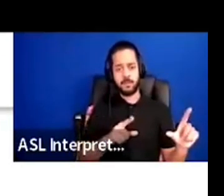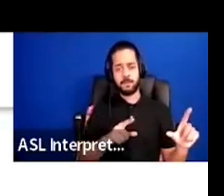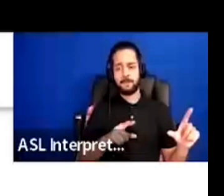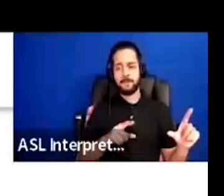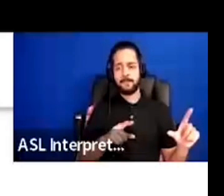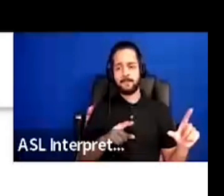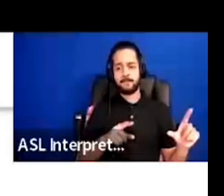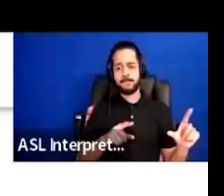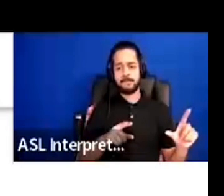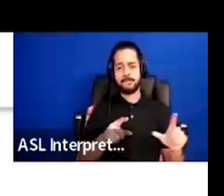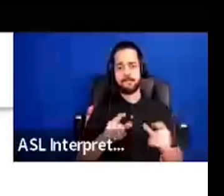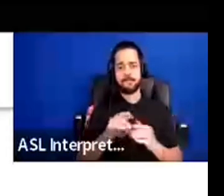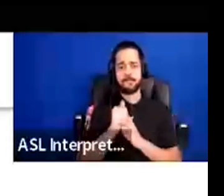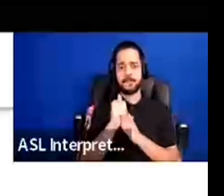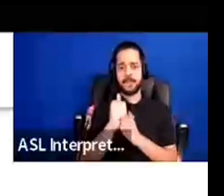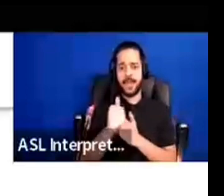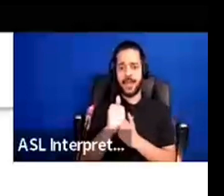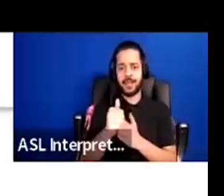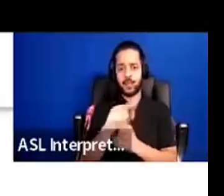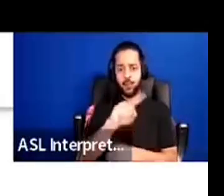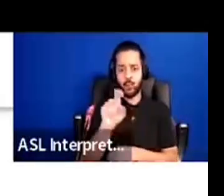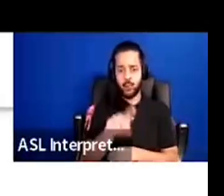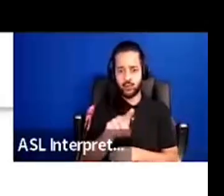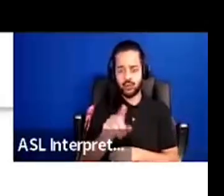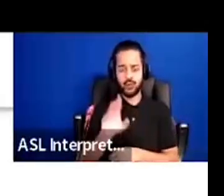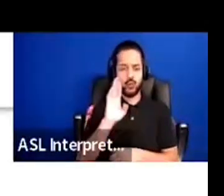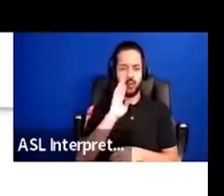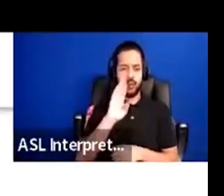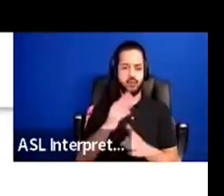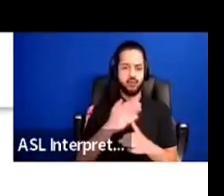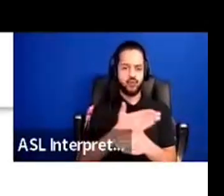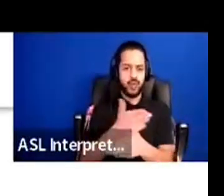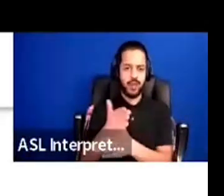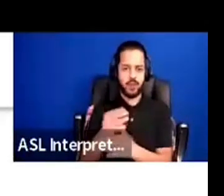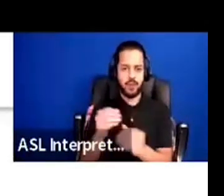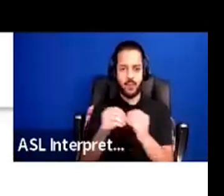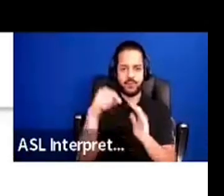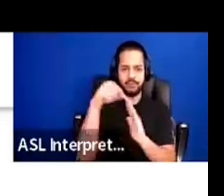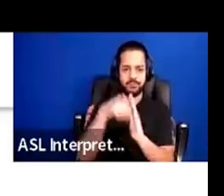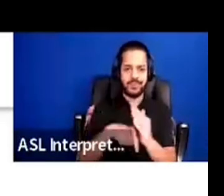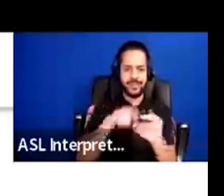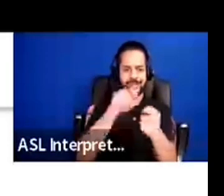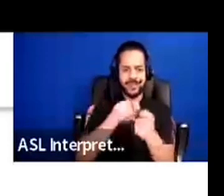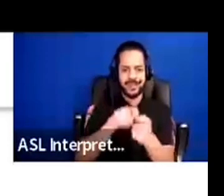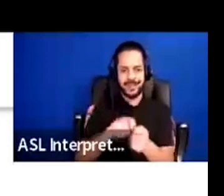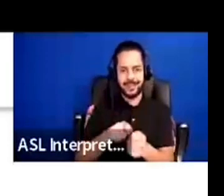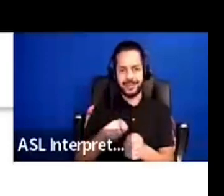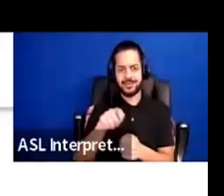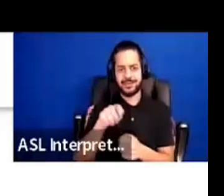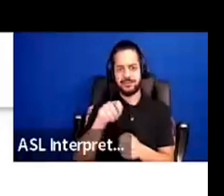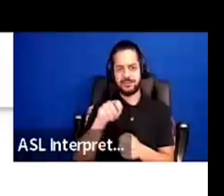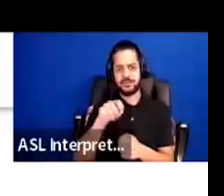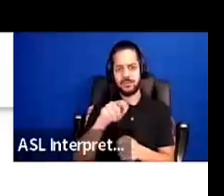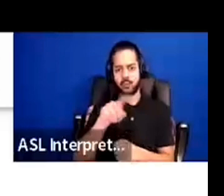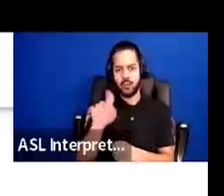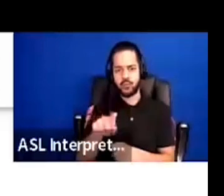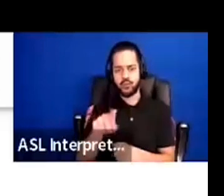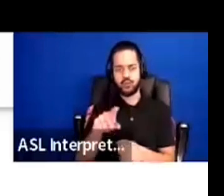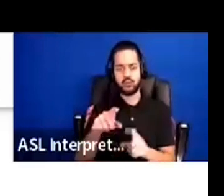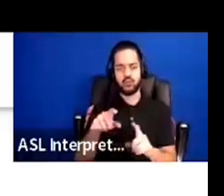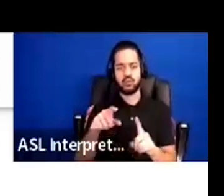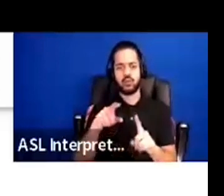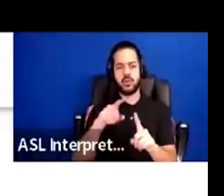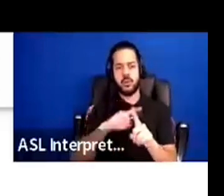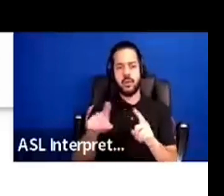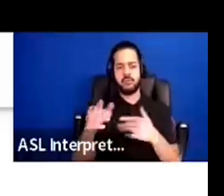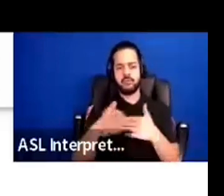The guiding question that we shared and these more detailed discussion questions, it's what evidence-based instruction will